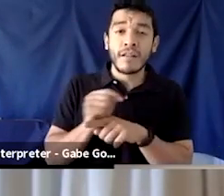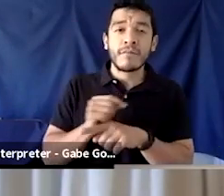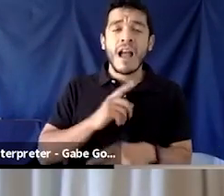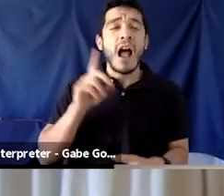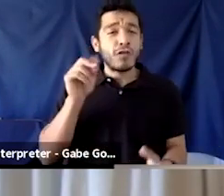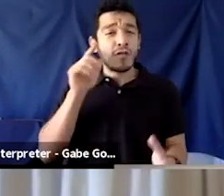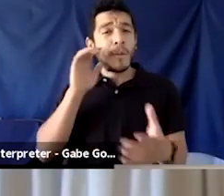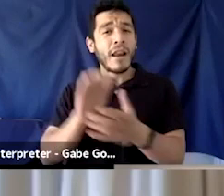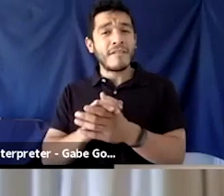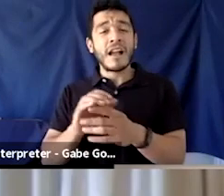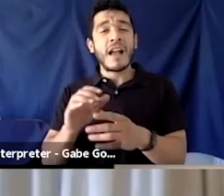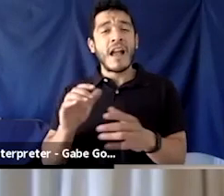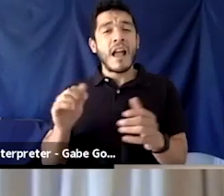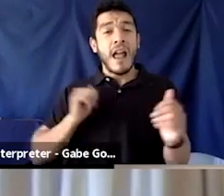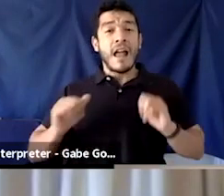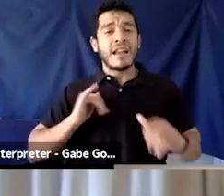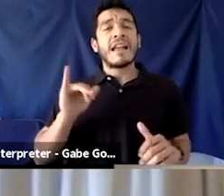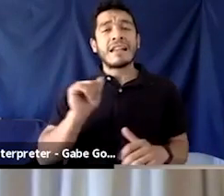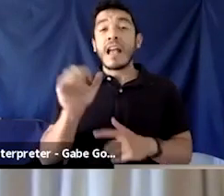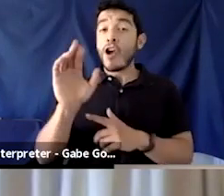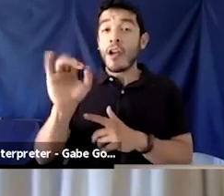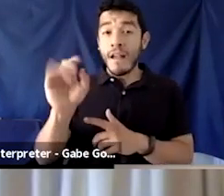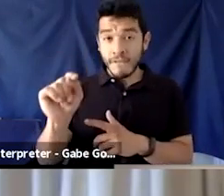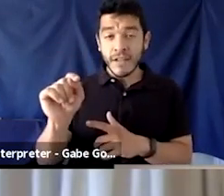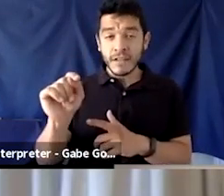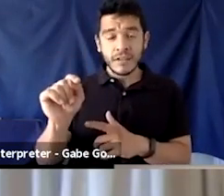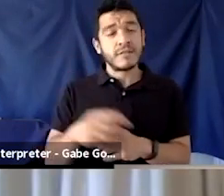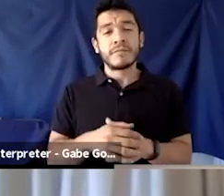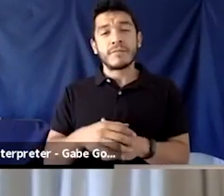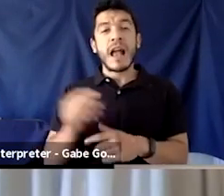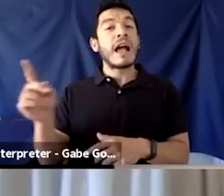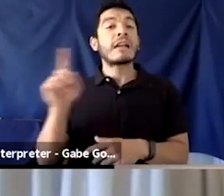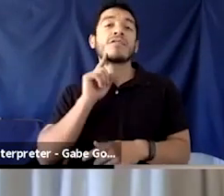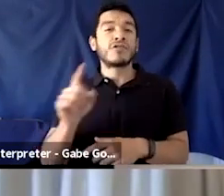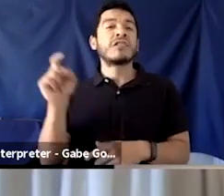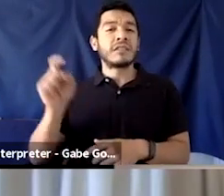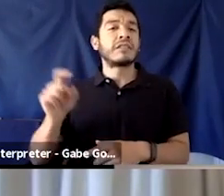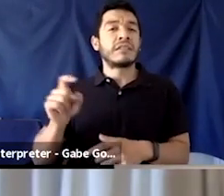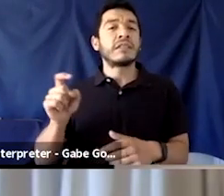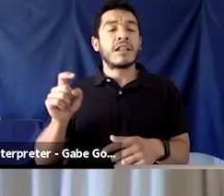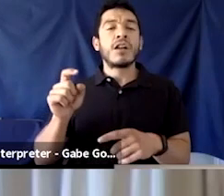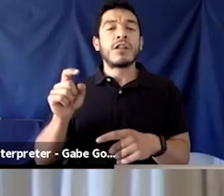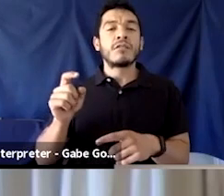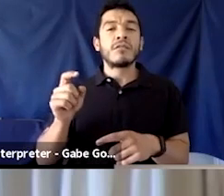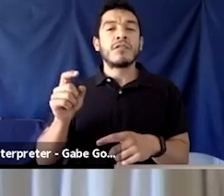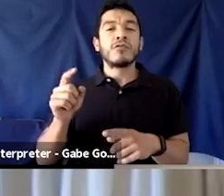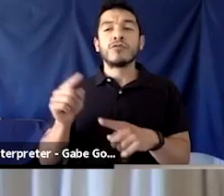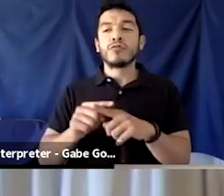is a craft, and it does warrant being treated as